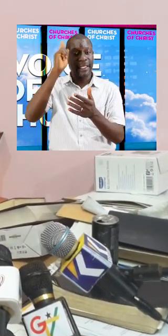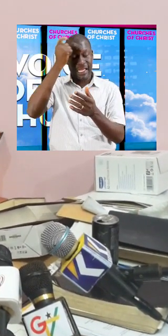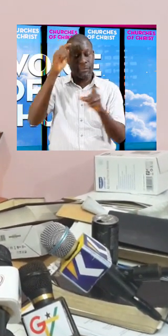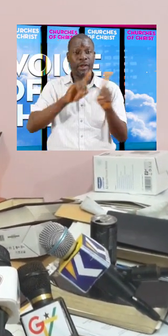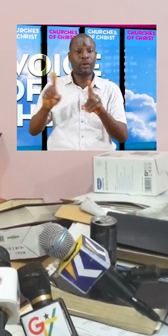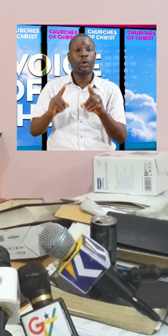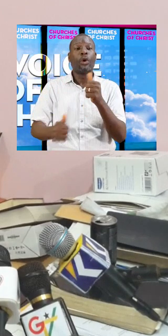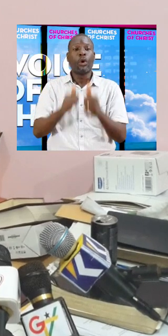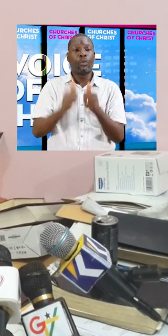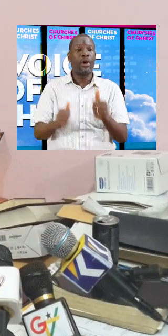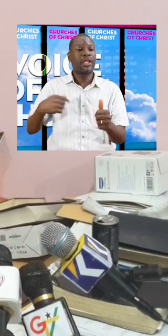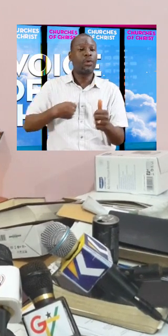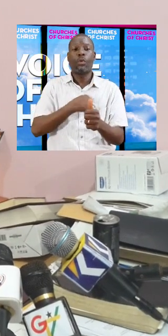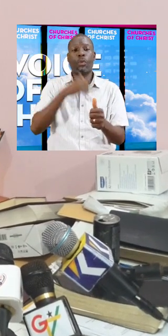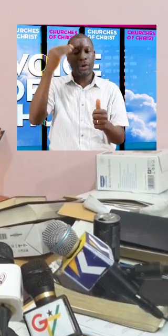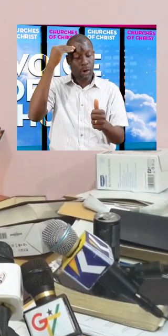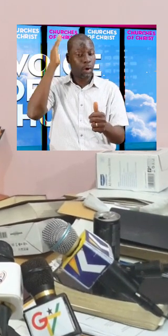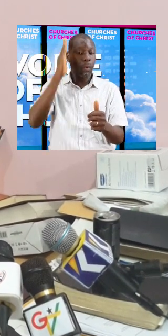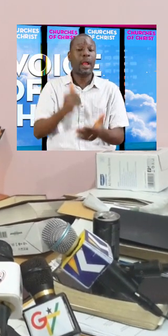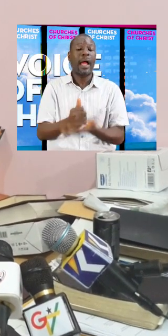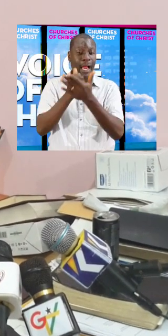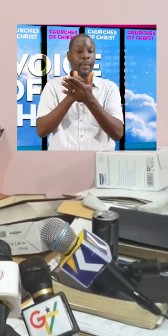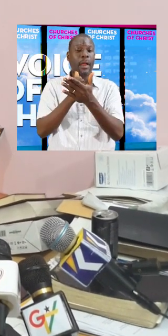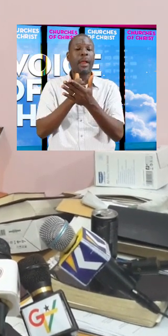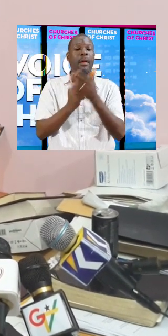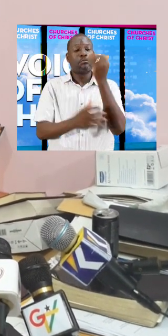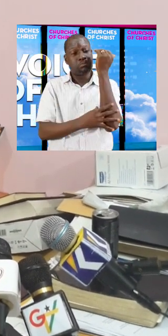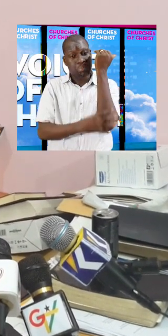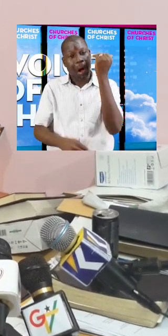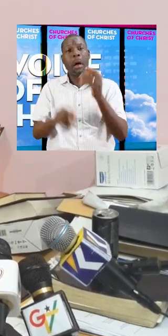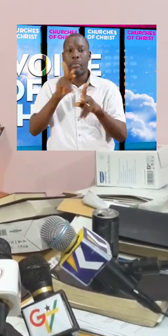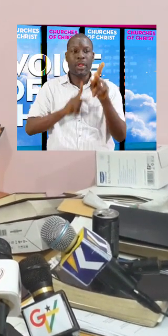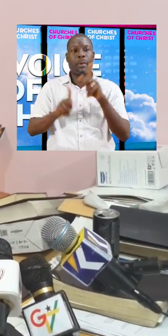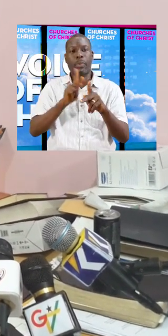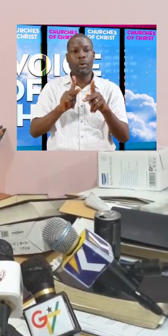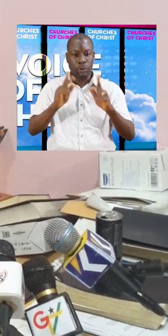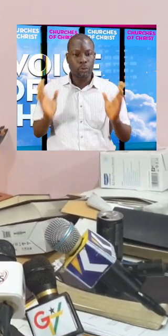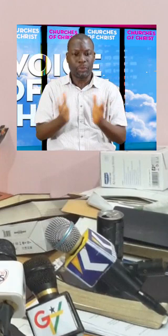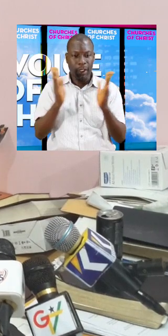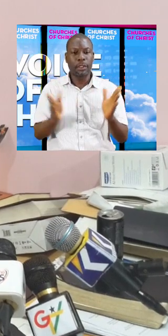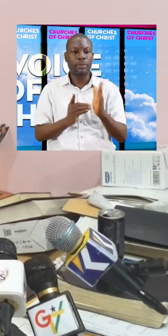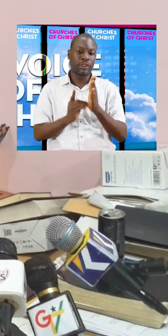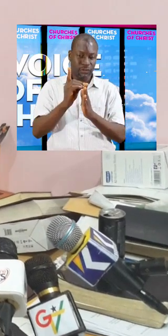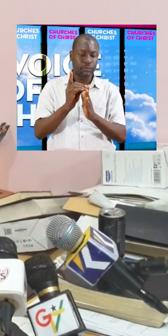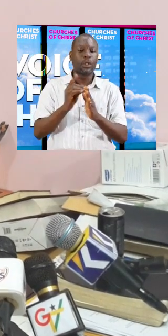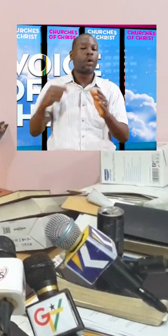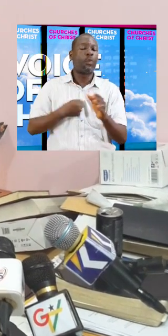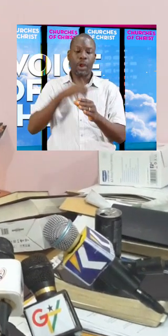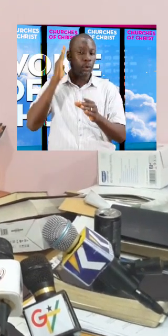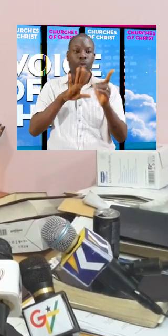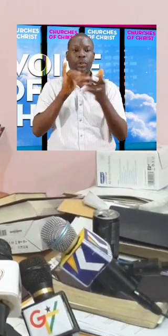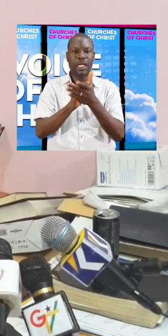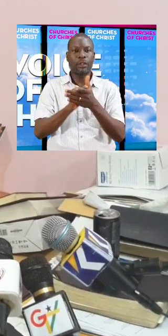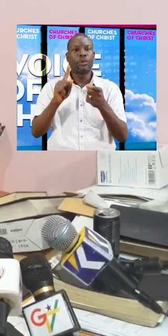se ebetumi aboa ehiafo na edi empuntu aban ni pabrabo mu no ye be sa donation no ne